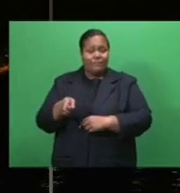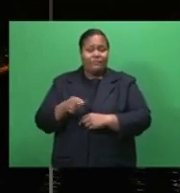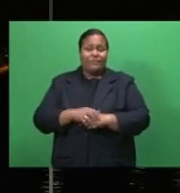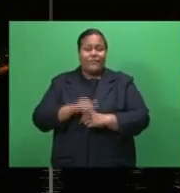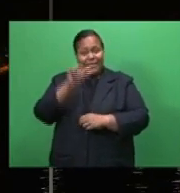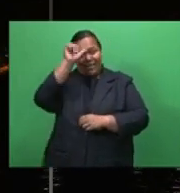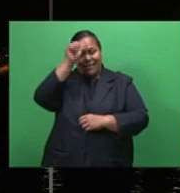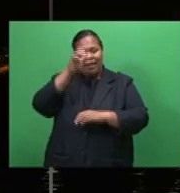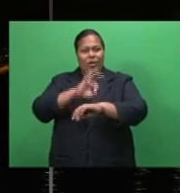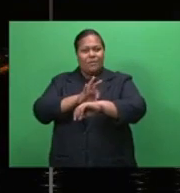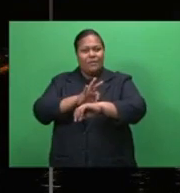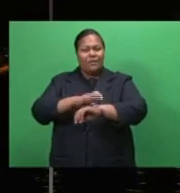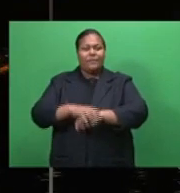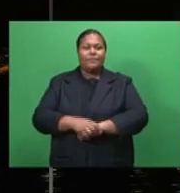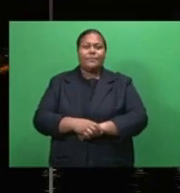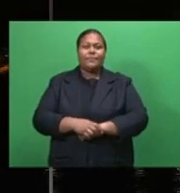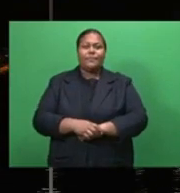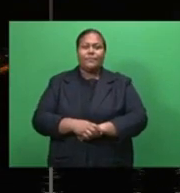Delhi.